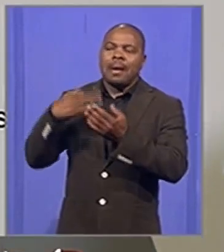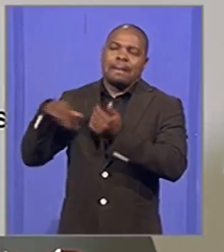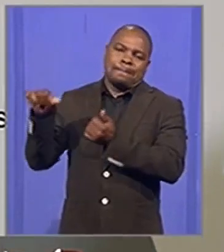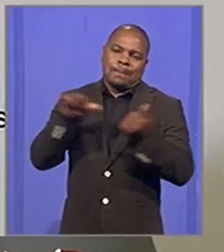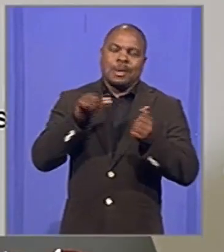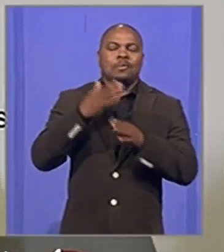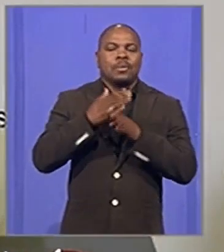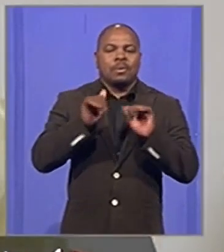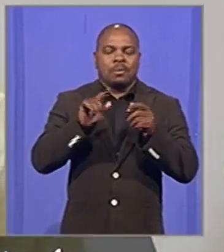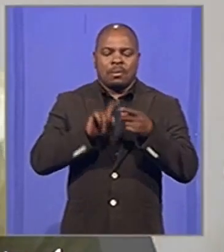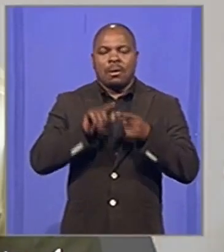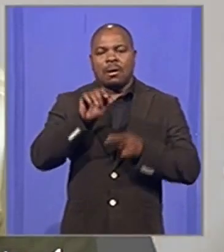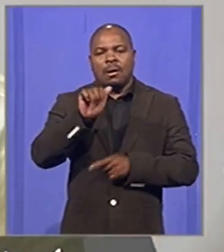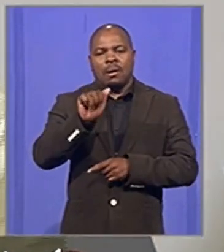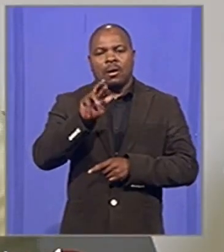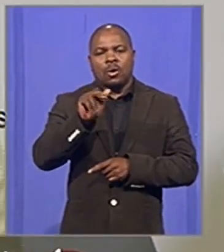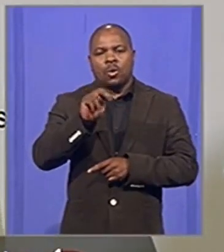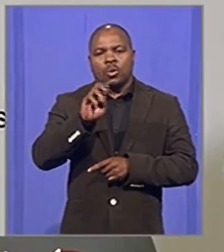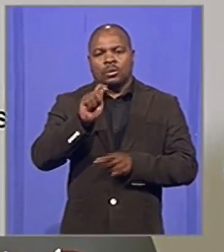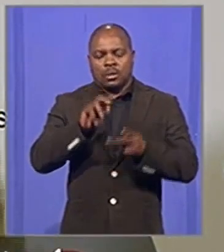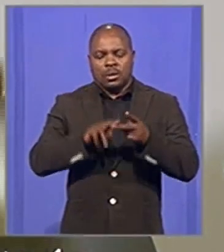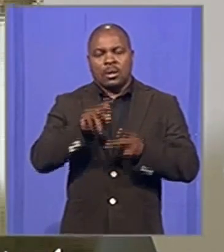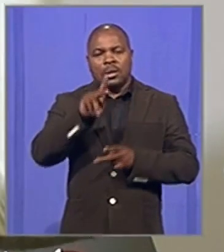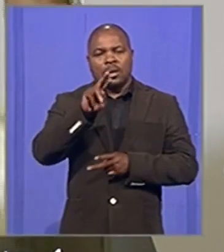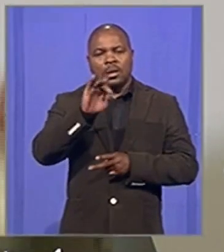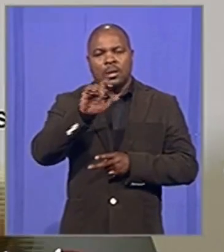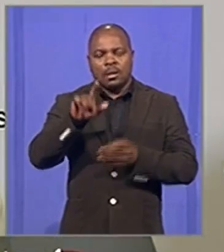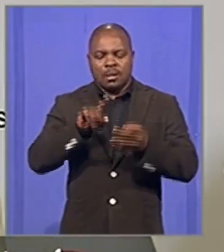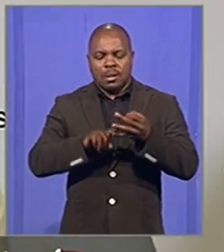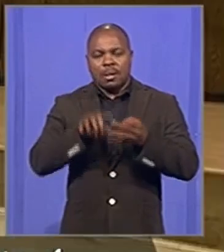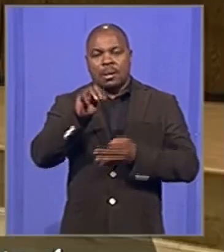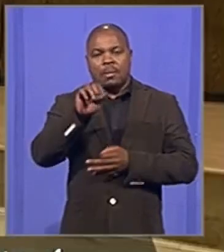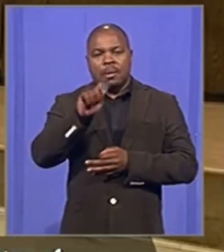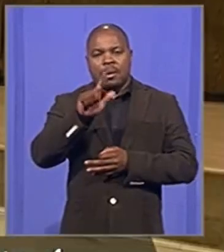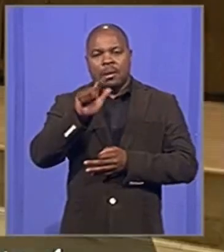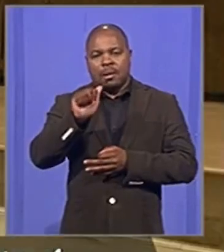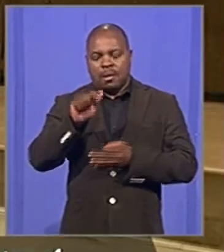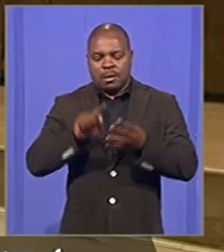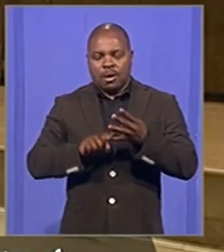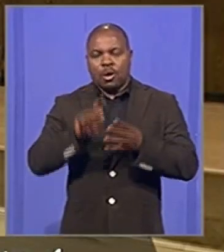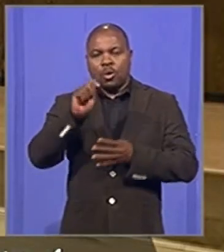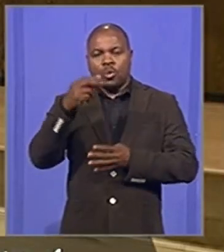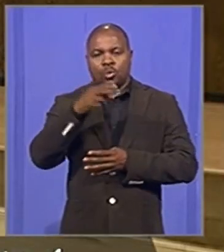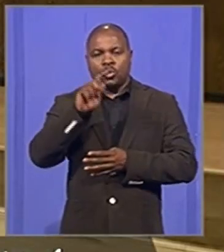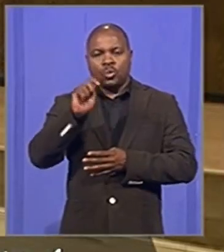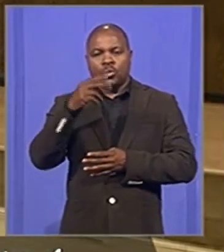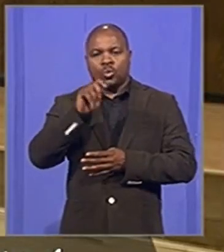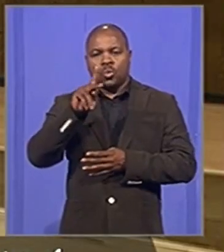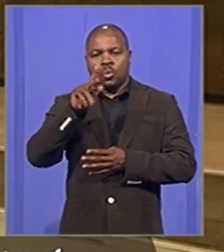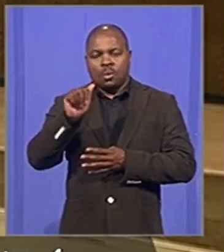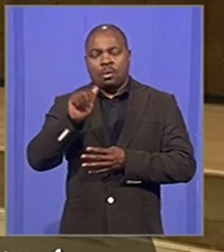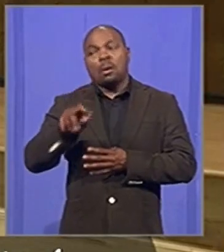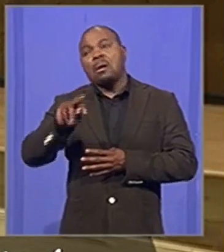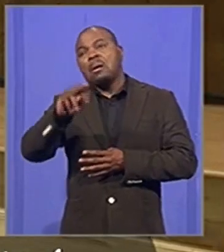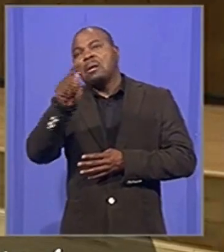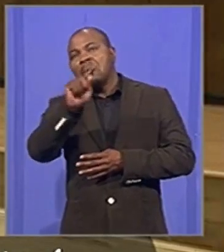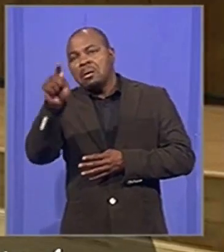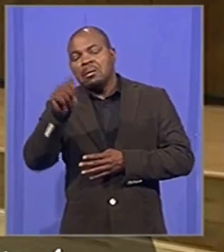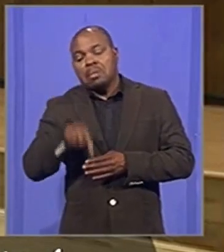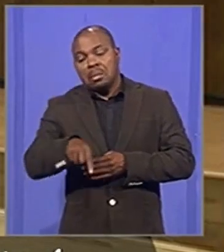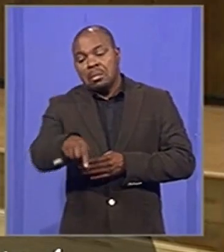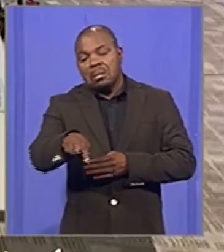tseo di akaretsang Arnold, Grill, Maatla le Tutuka. Di-unity tse dingwe di solofetse go boa di dira gape go simolola gompieno